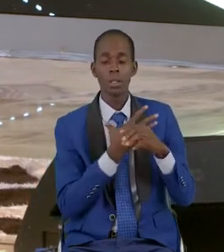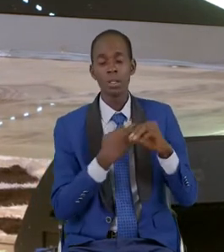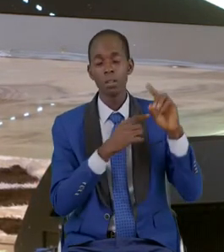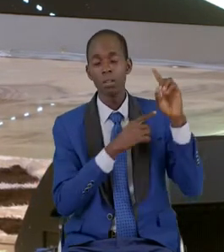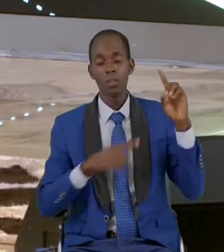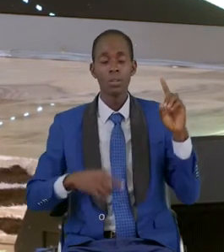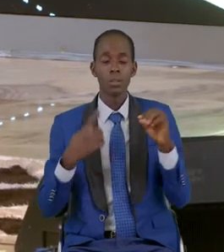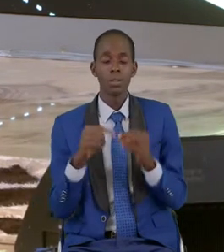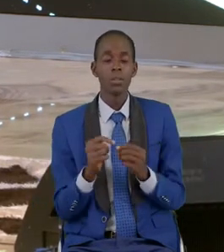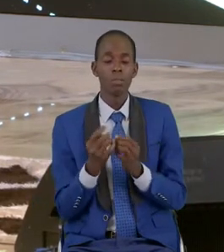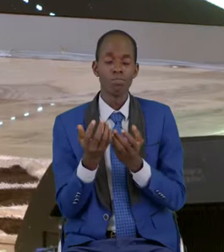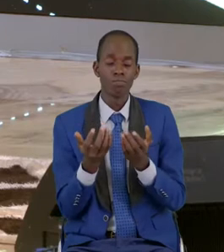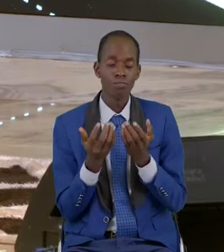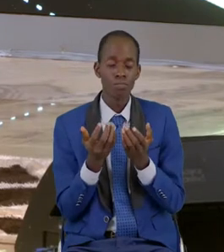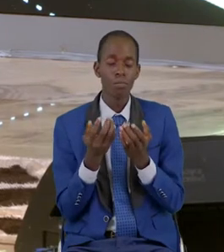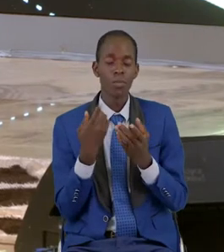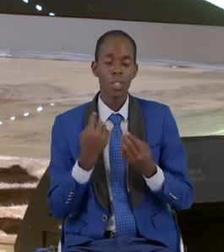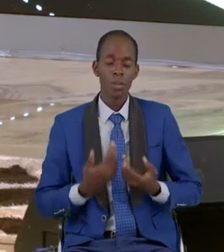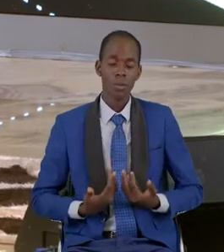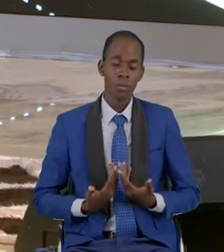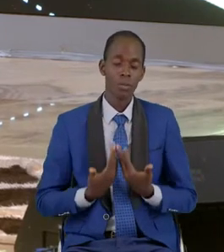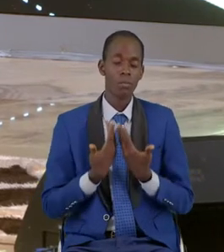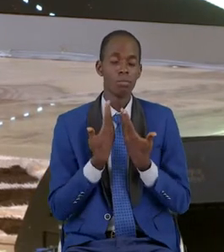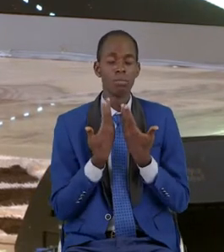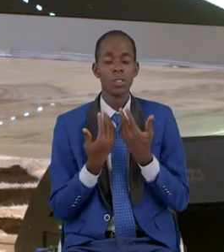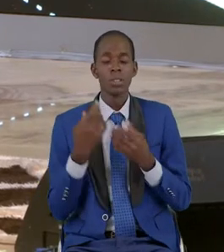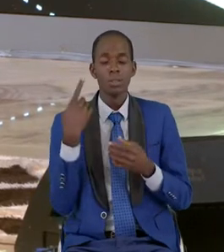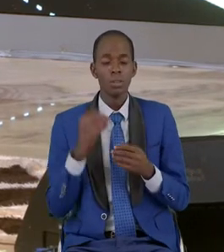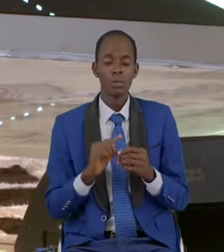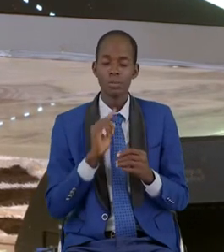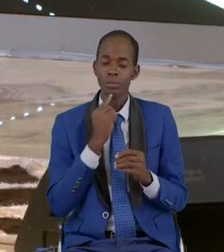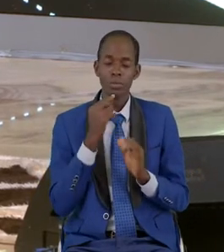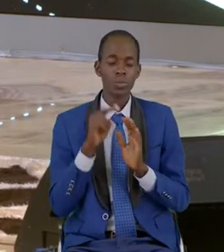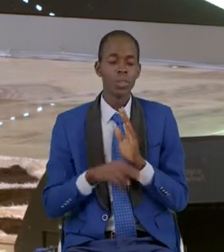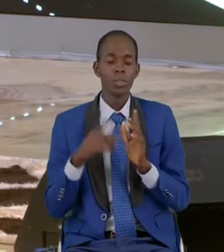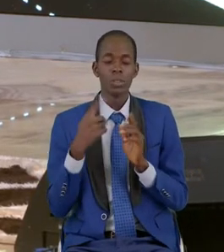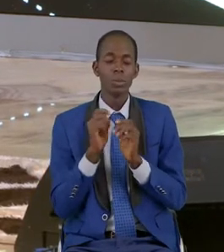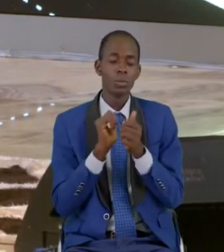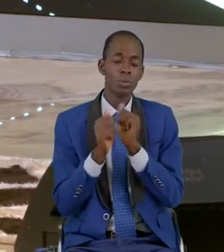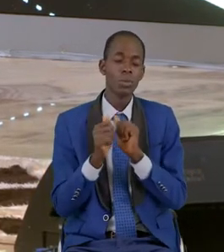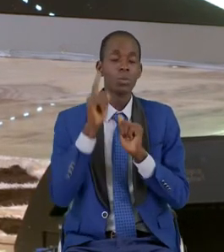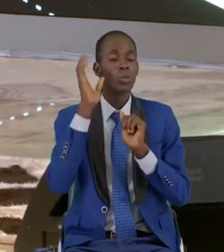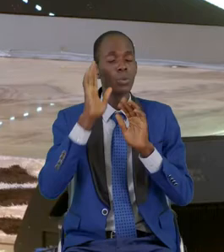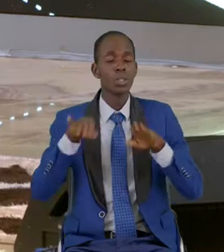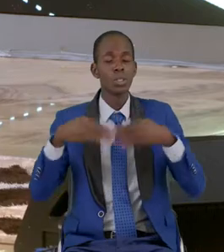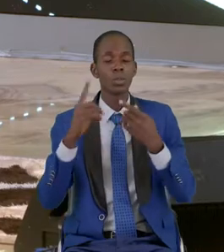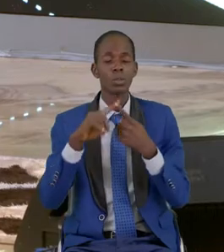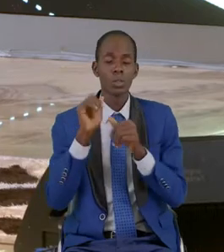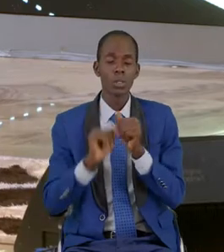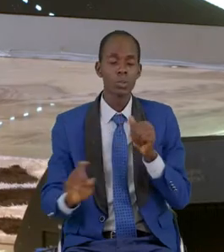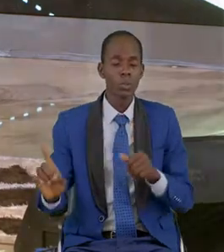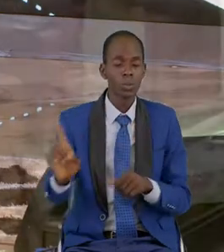passion, the fire, the fervency, the pursuit, you grant to every one of us